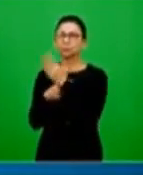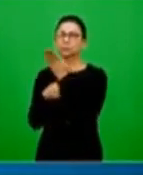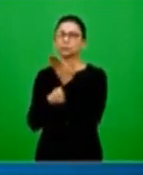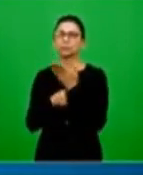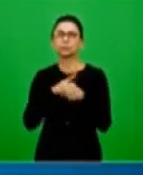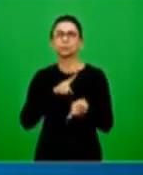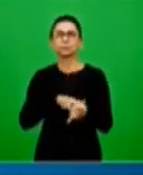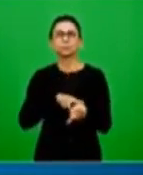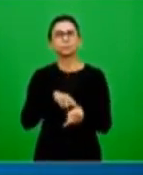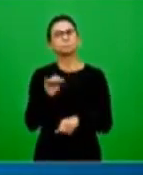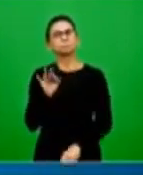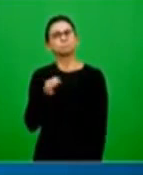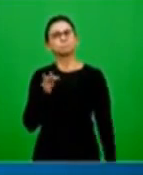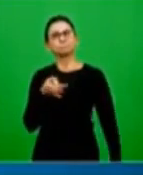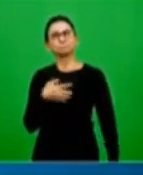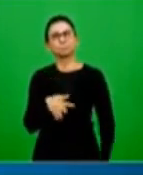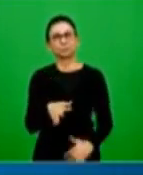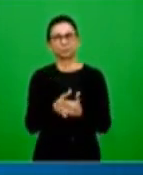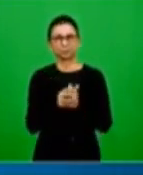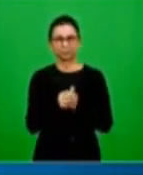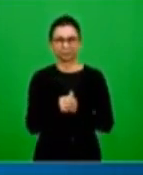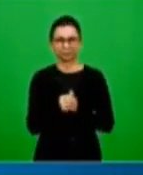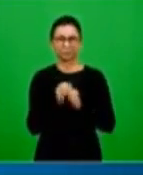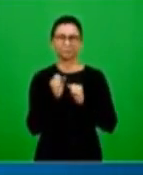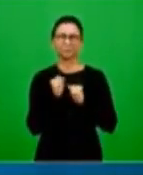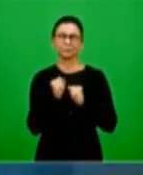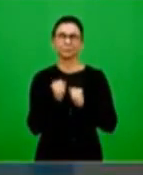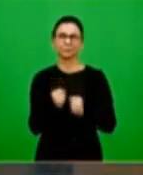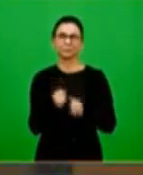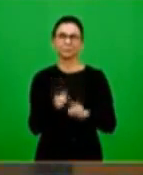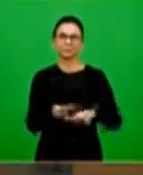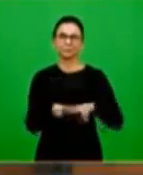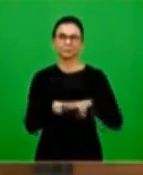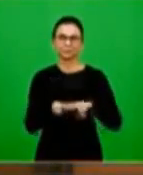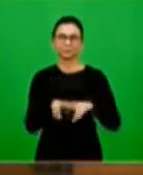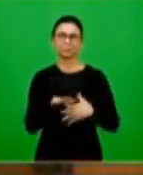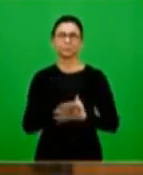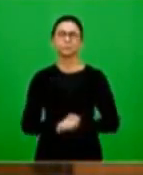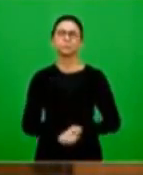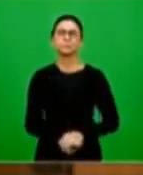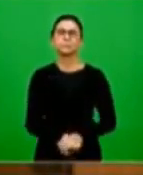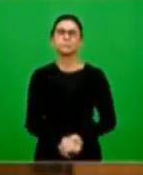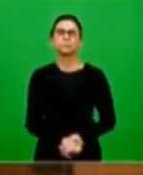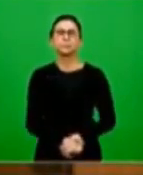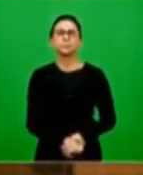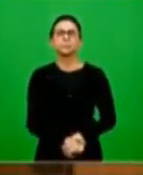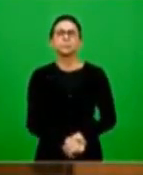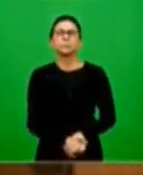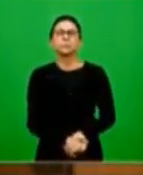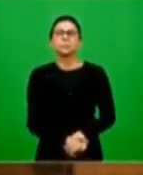find grace to help us in our time of need. Amen. The church may sit down.